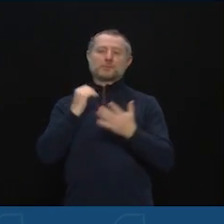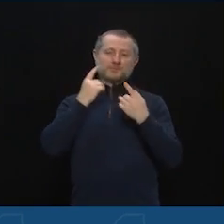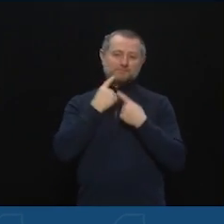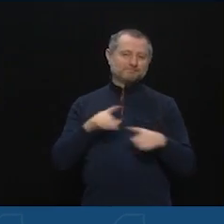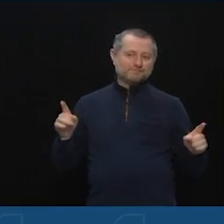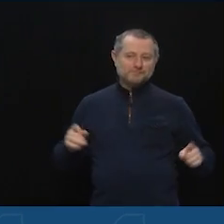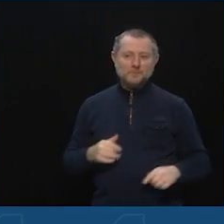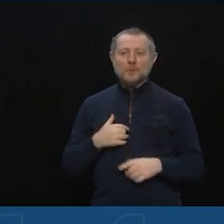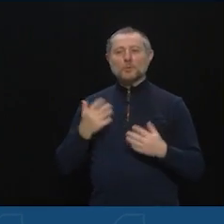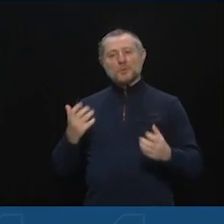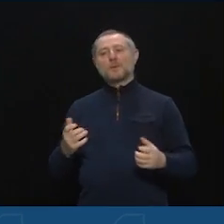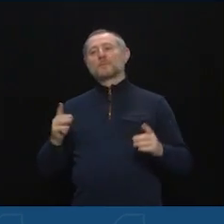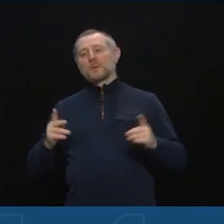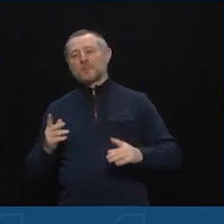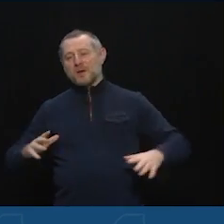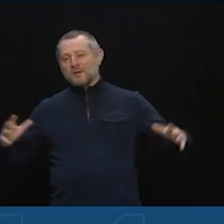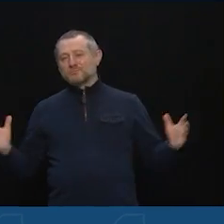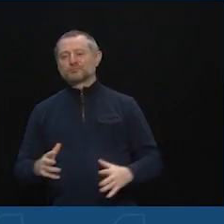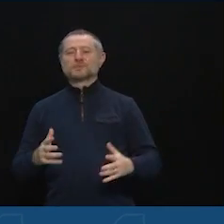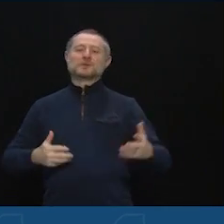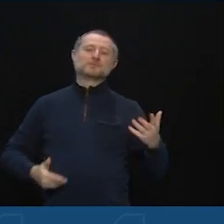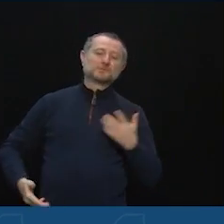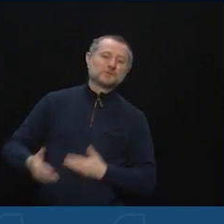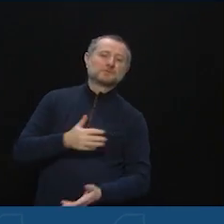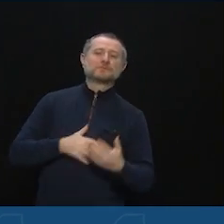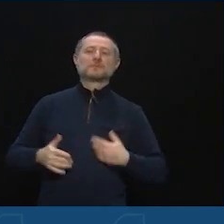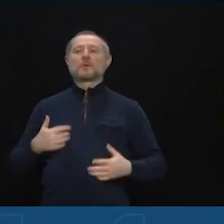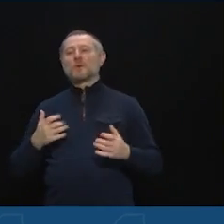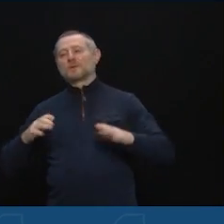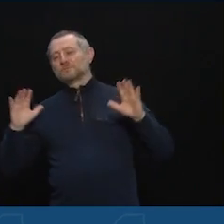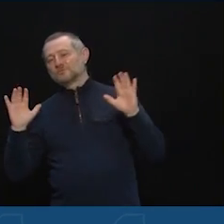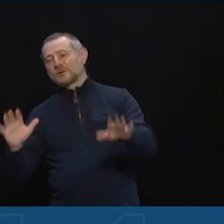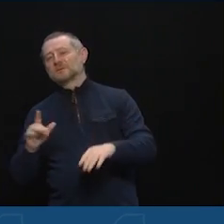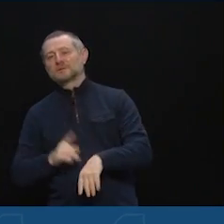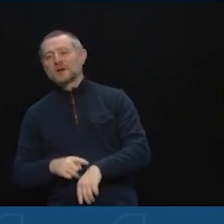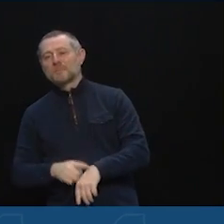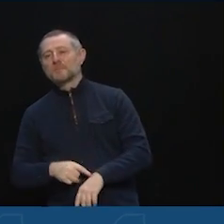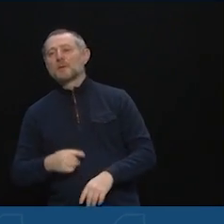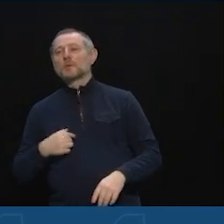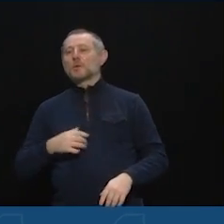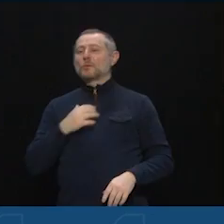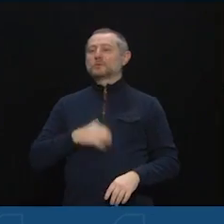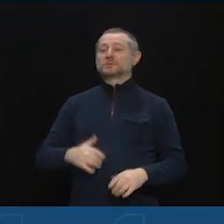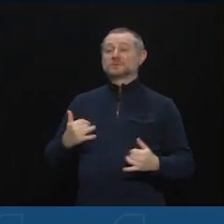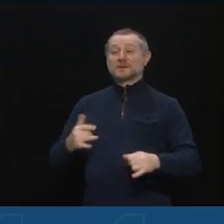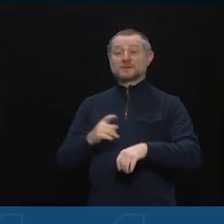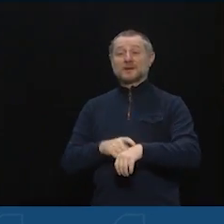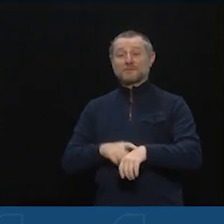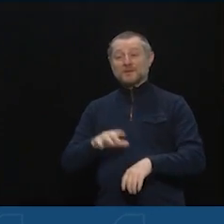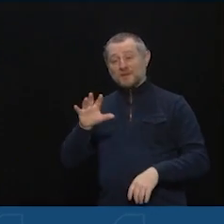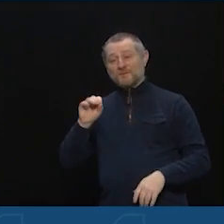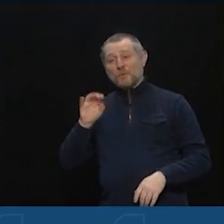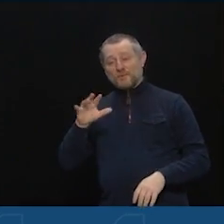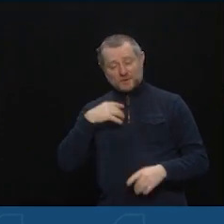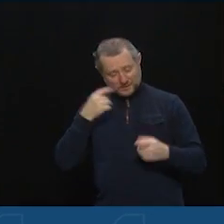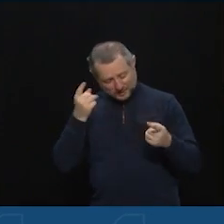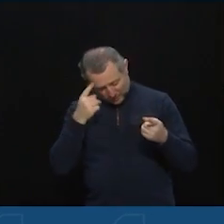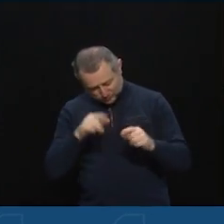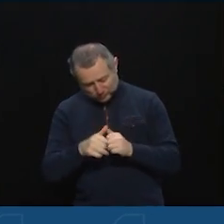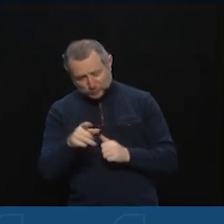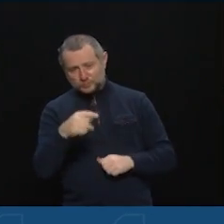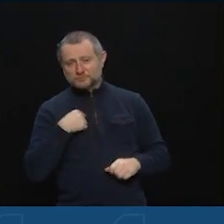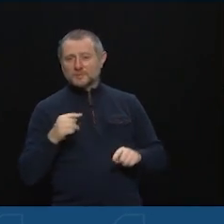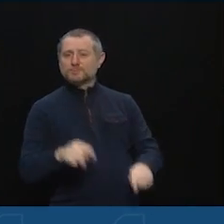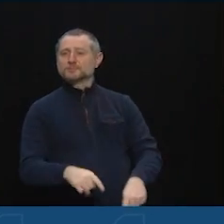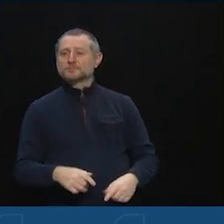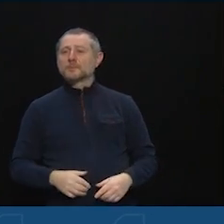there. I want the summer to be vibrant. I want to have a great time. I wish it was 5:05 as well, Governor Hochul. I thought the governor